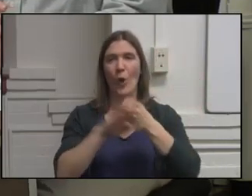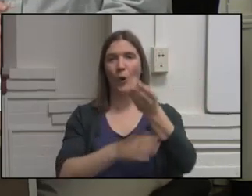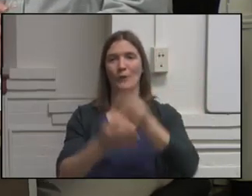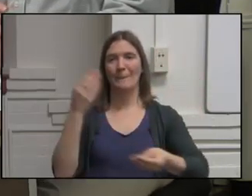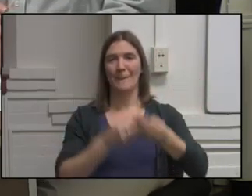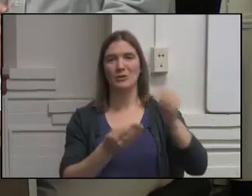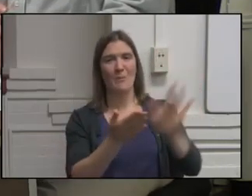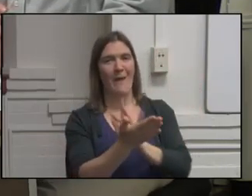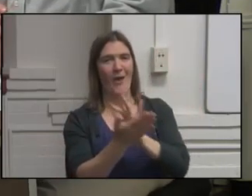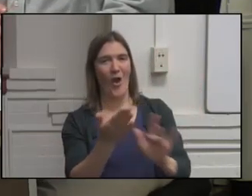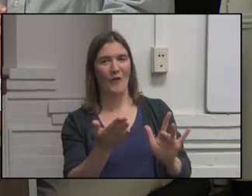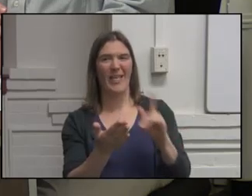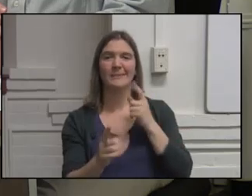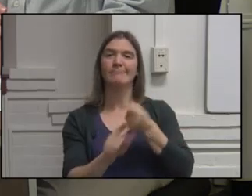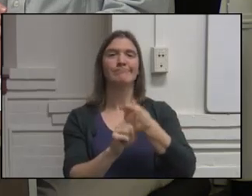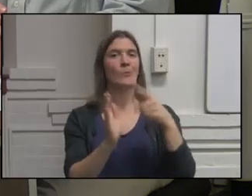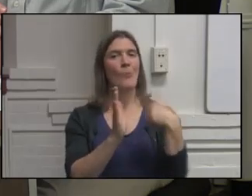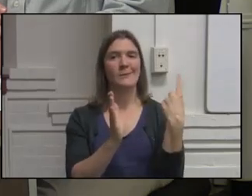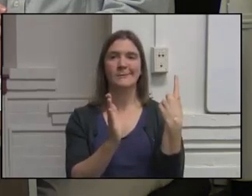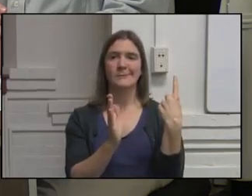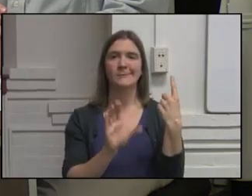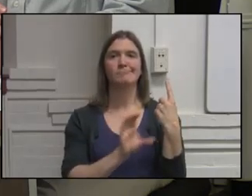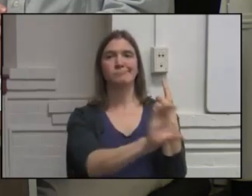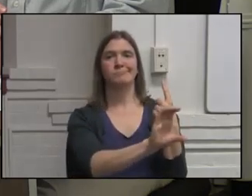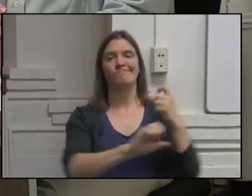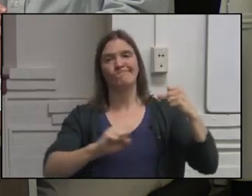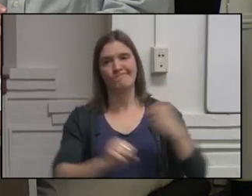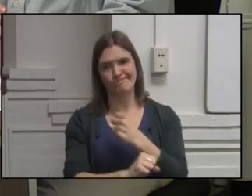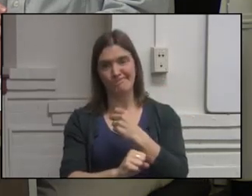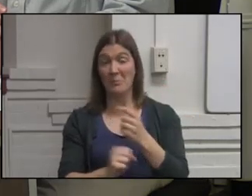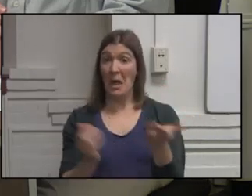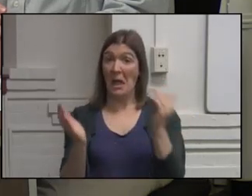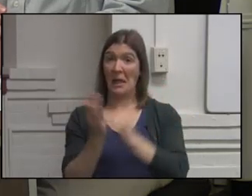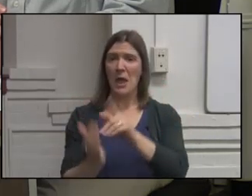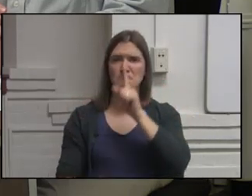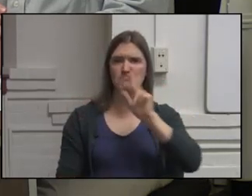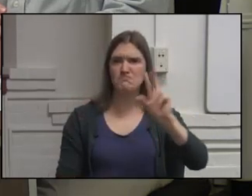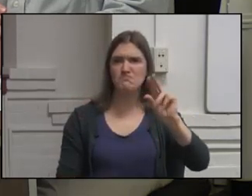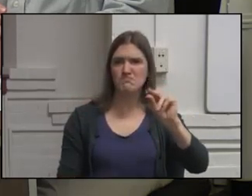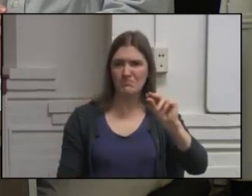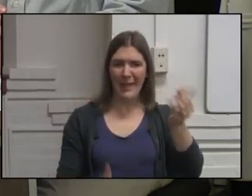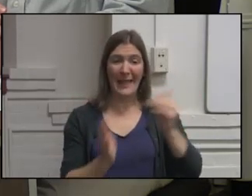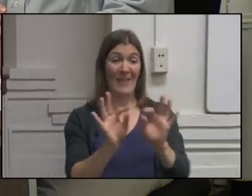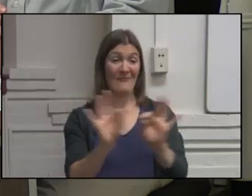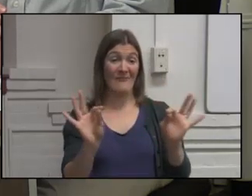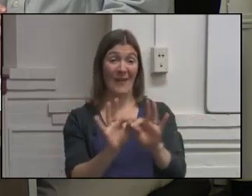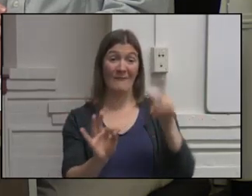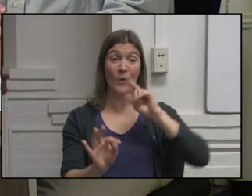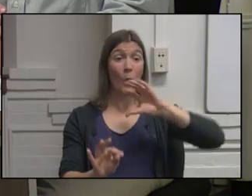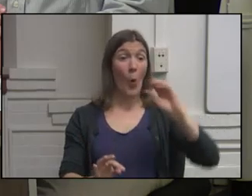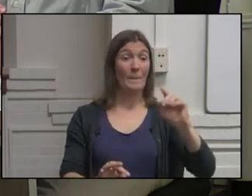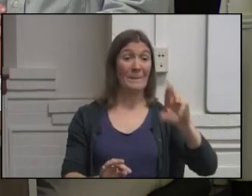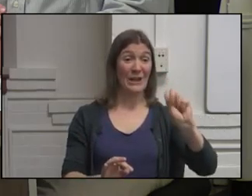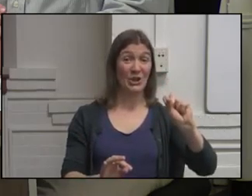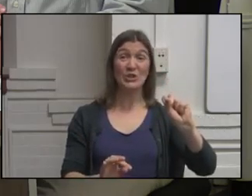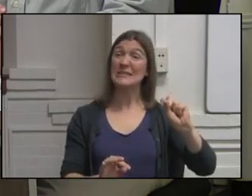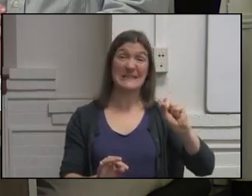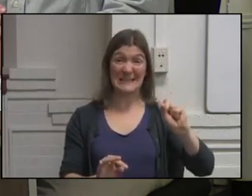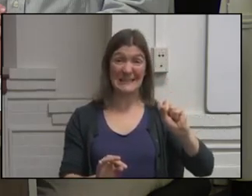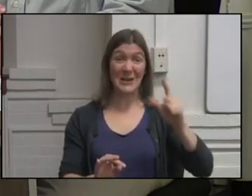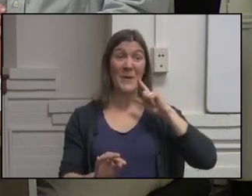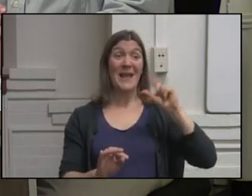budget. That's a one-time hit to the budget, and so depreciation in the future should drop back to where it had